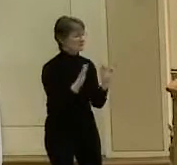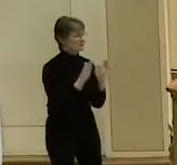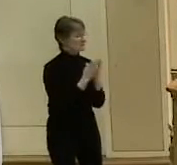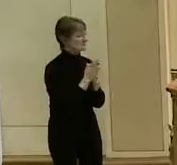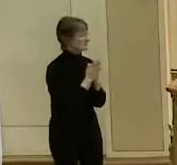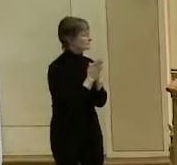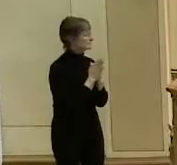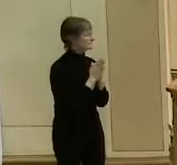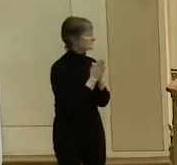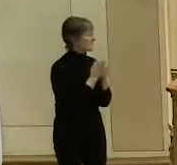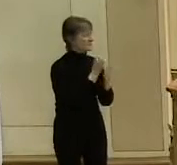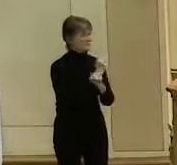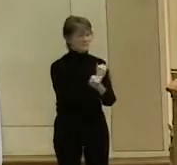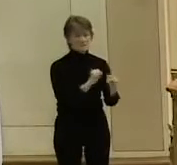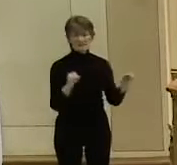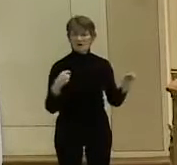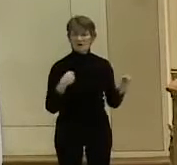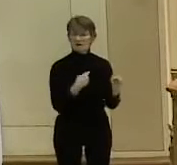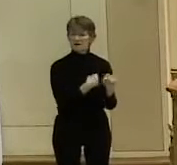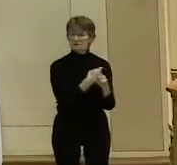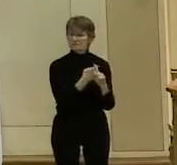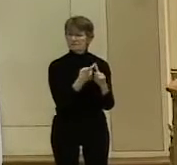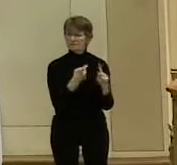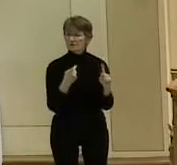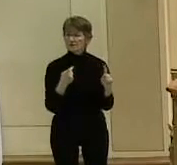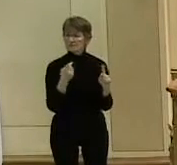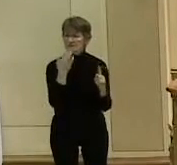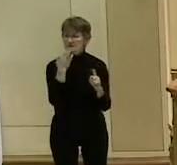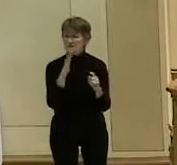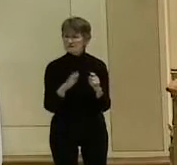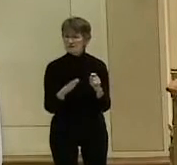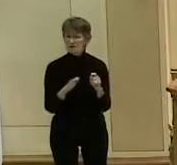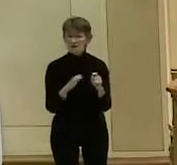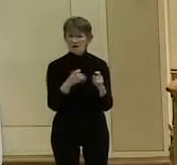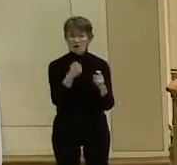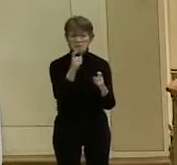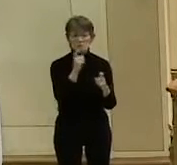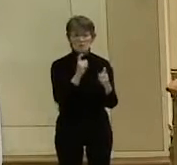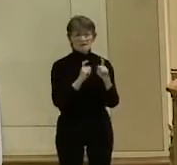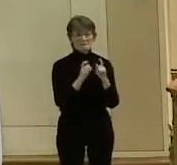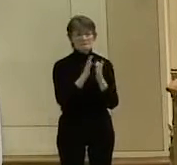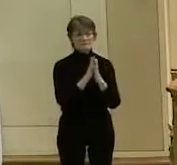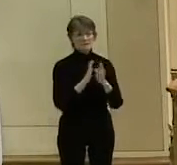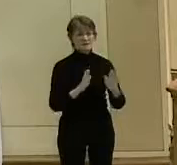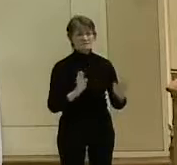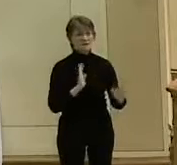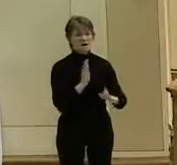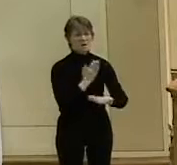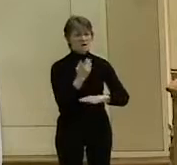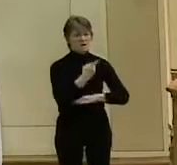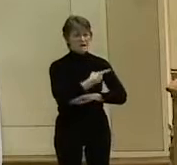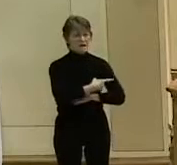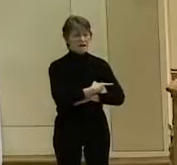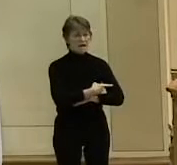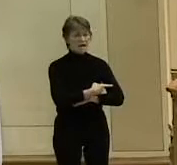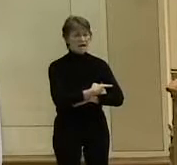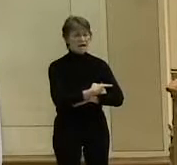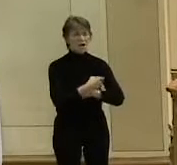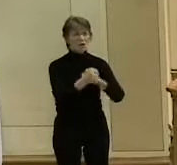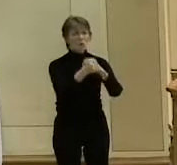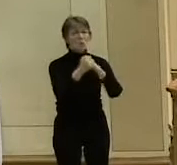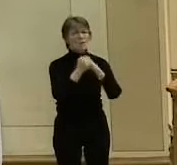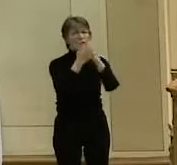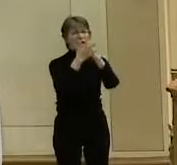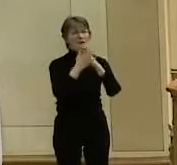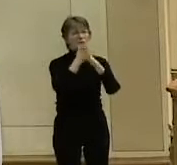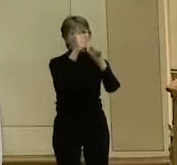evil. Deliver us, Lord, we pray, from every evil. Graciously grant peace in our days, that by the help of